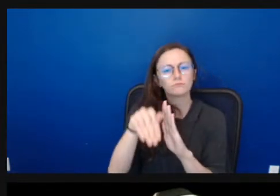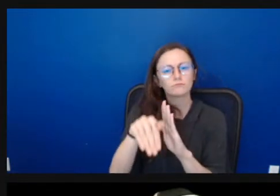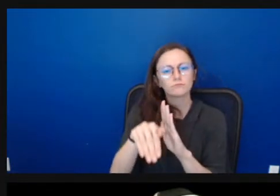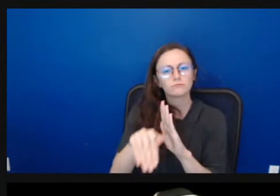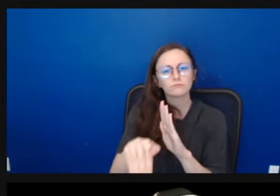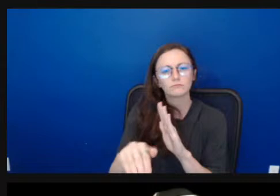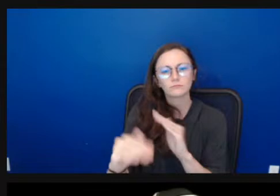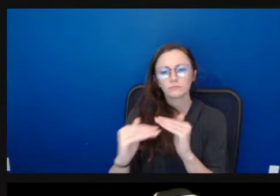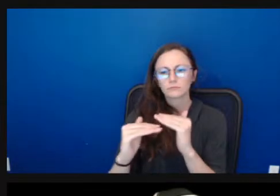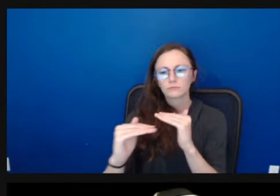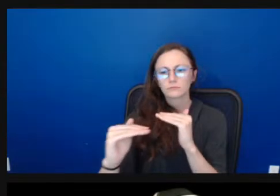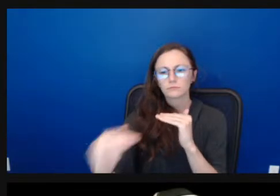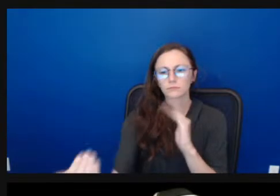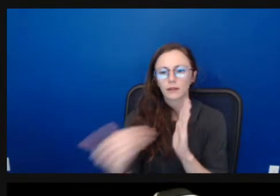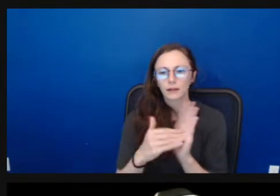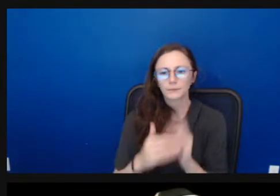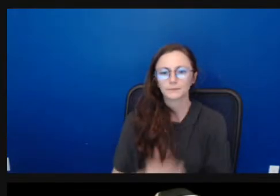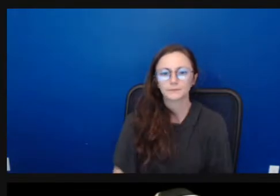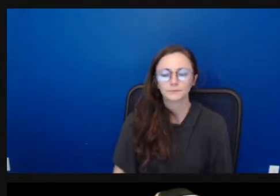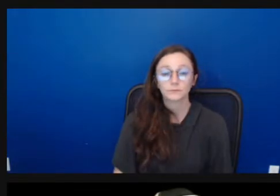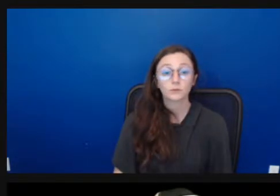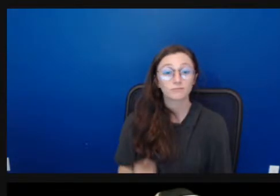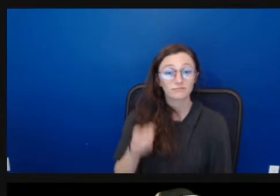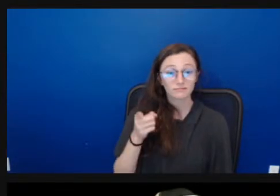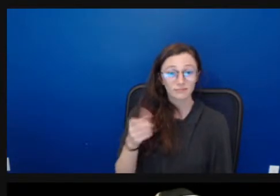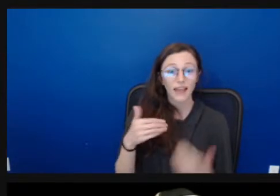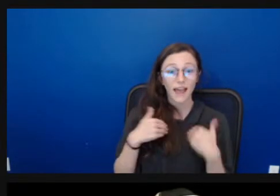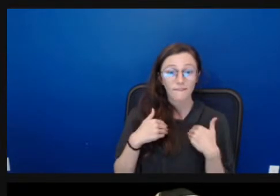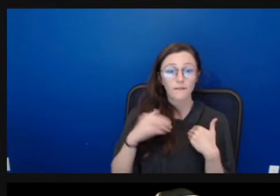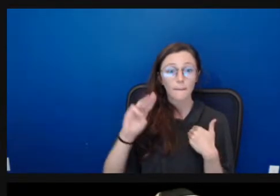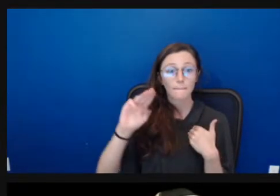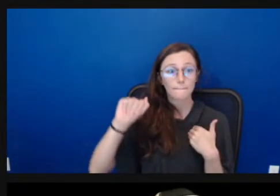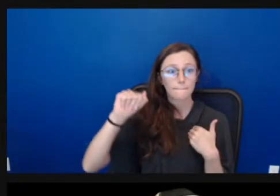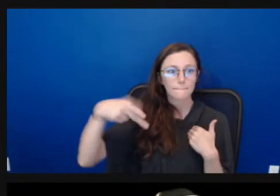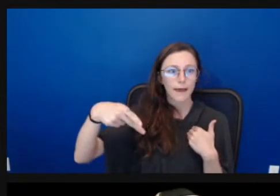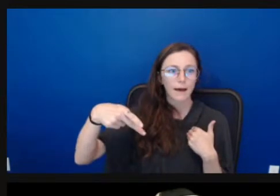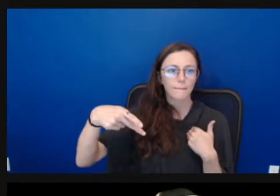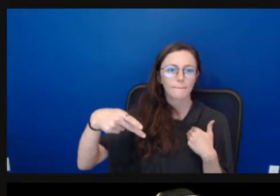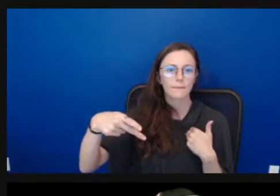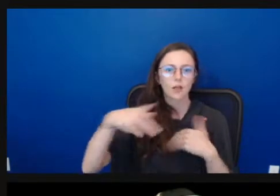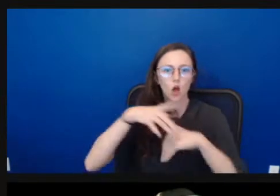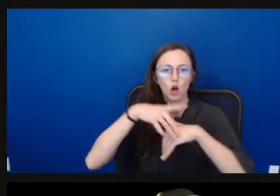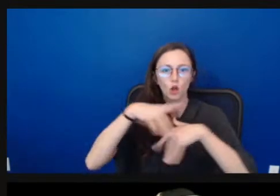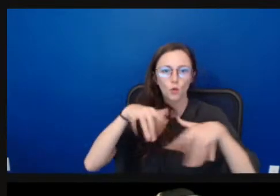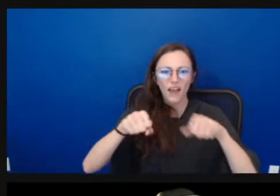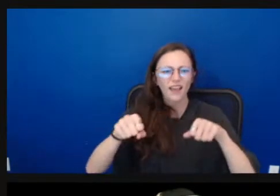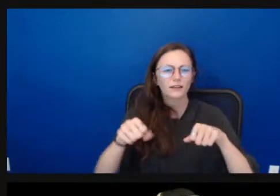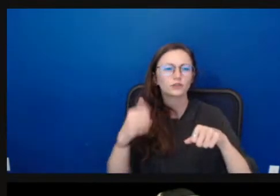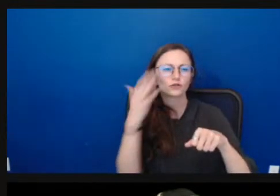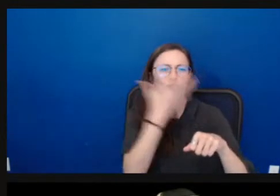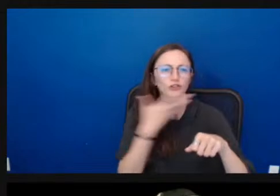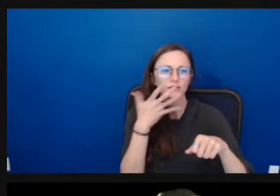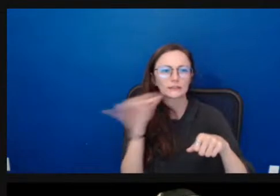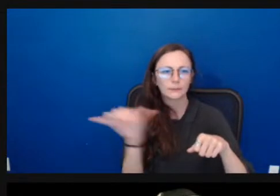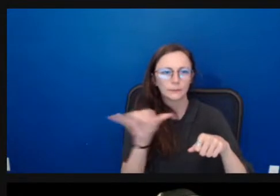We have the map of earthquakes that shows similar. Most of the events are still here in the southwest